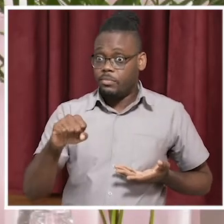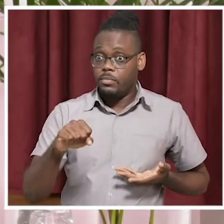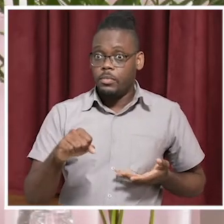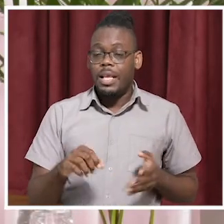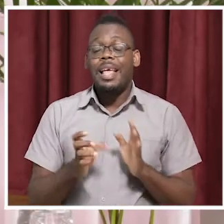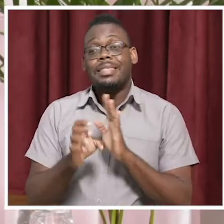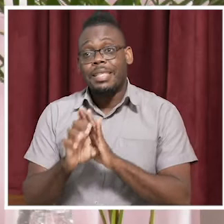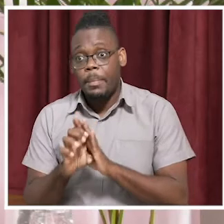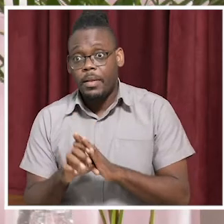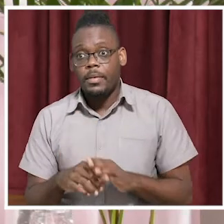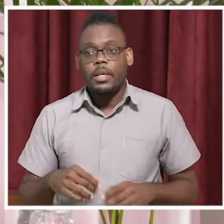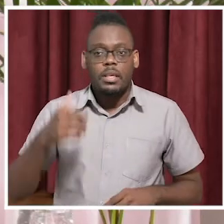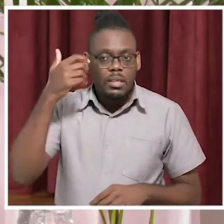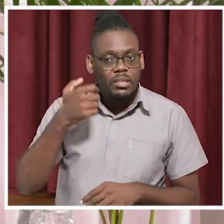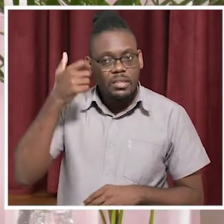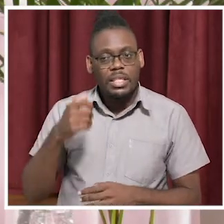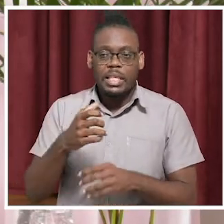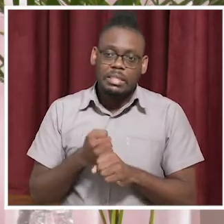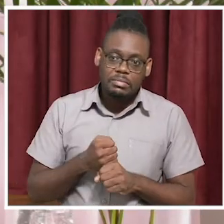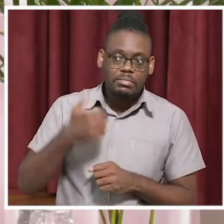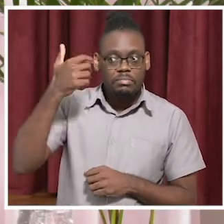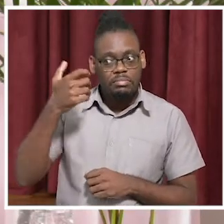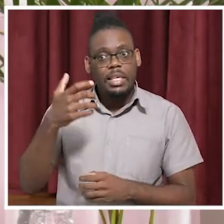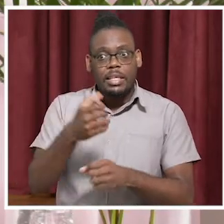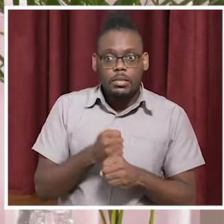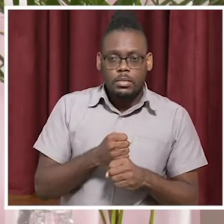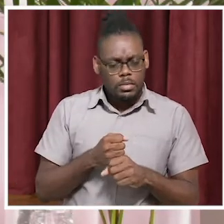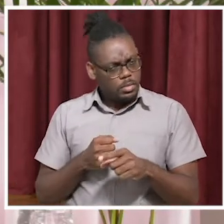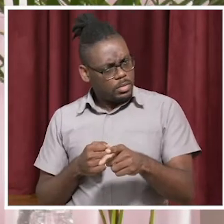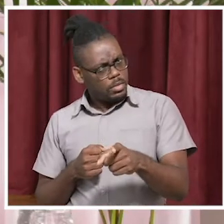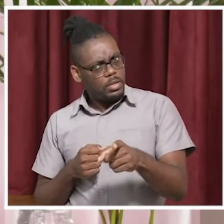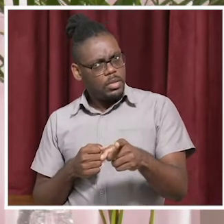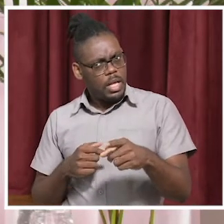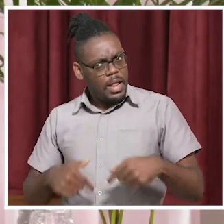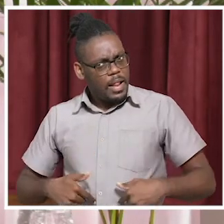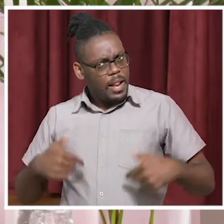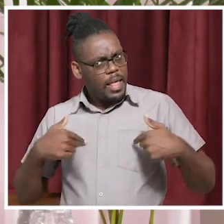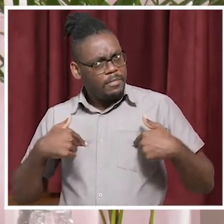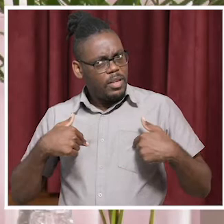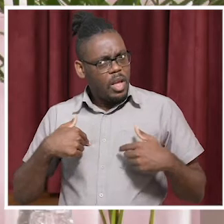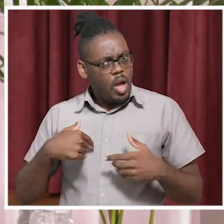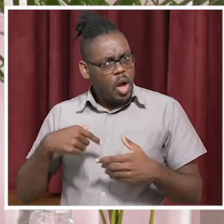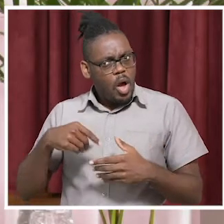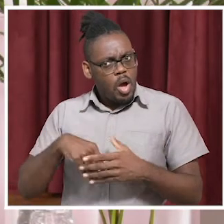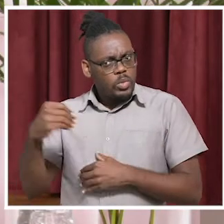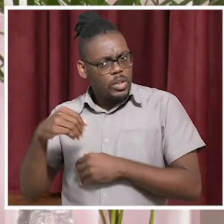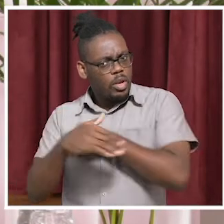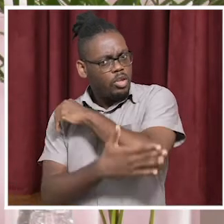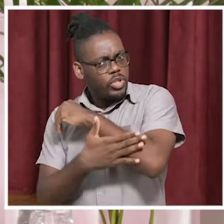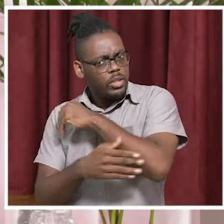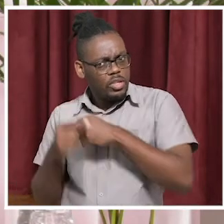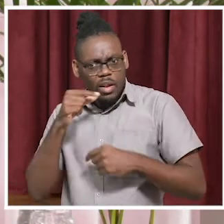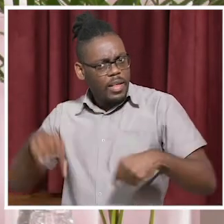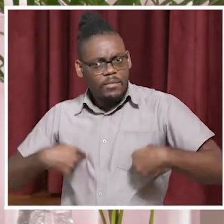actually living out of the country, and the law states that when you leave, your grant is discontinued. But you know, we'd have persons who would not